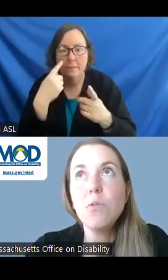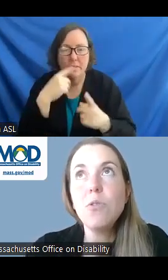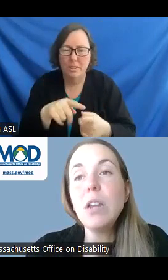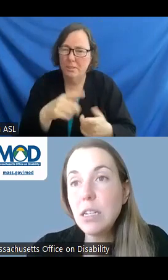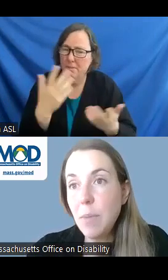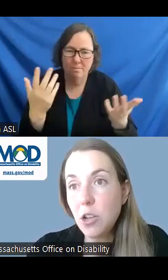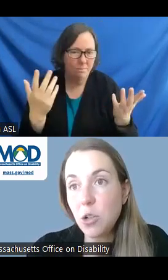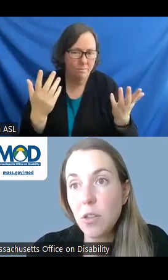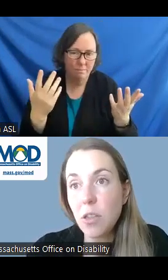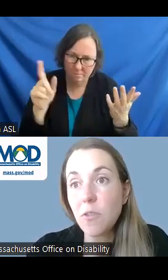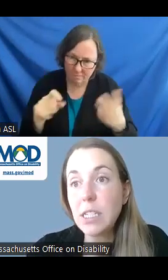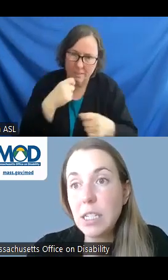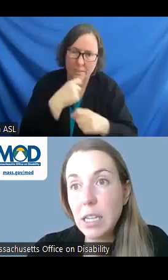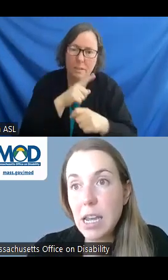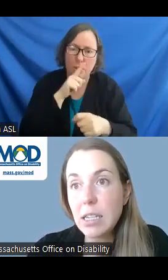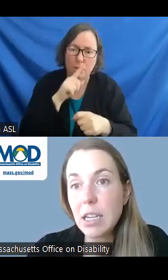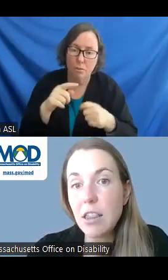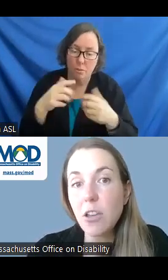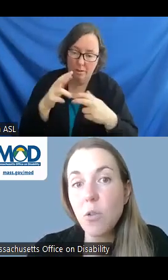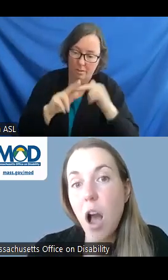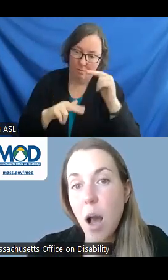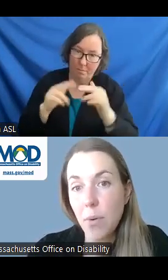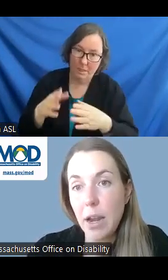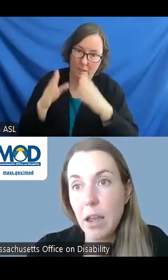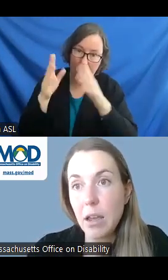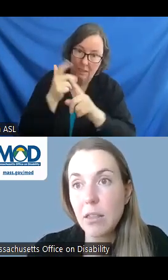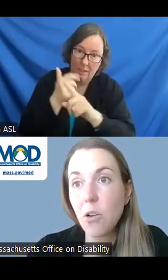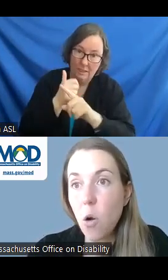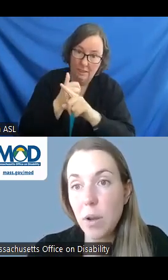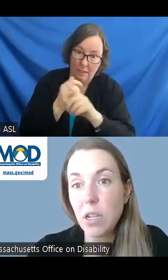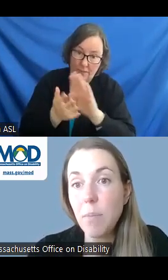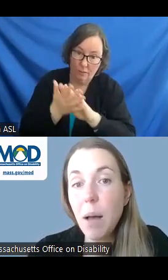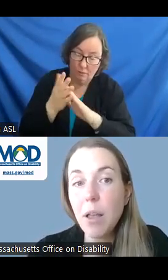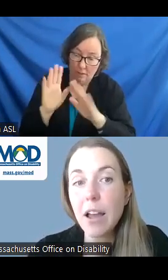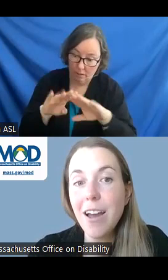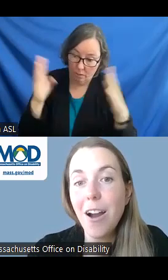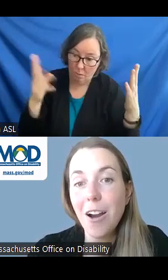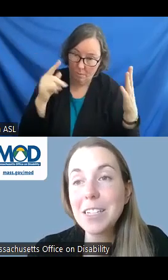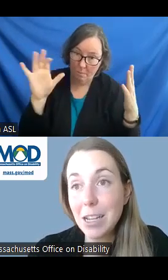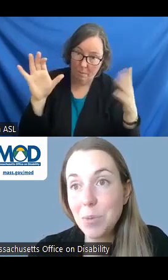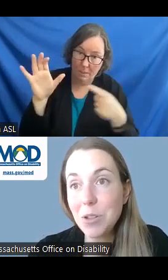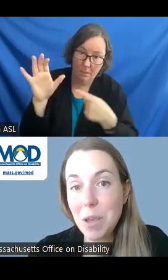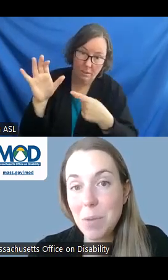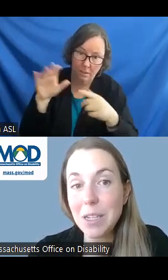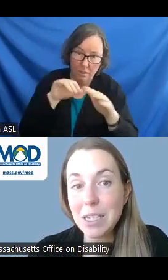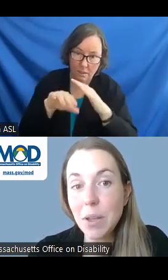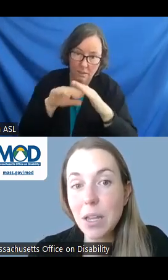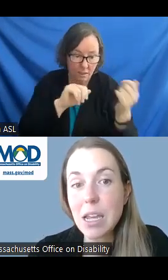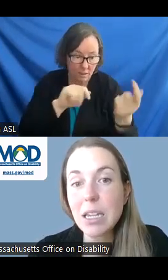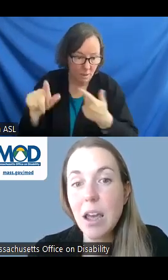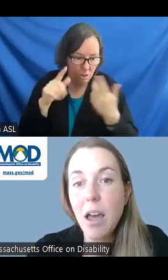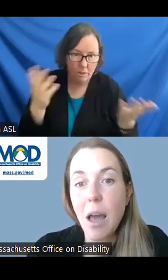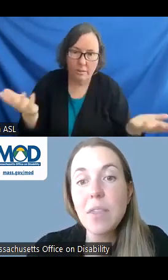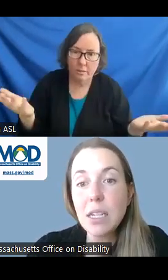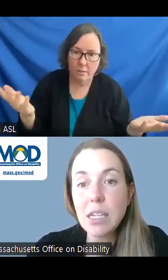You need to make sure that the facilities that you're operating that are open to the public are accessible to people with